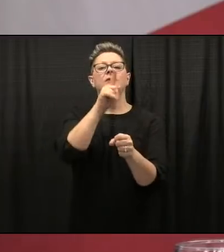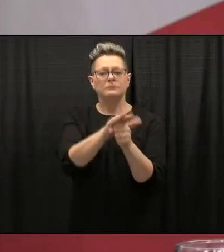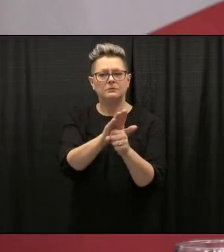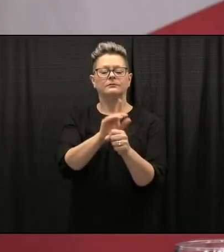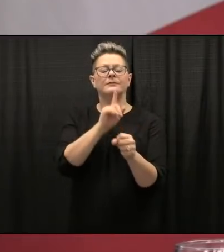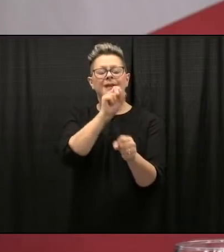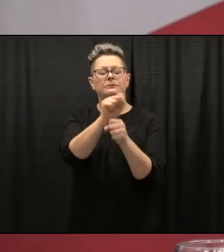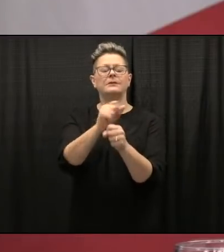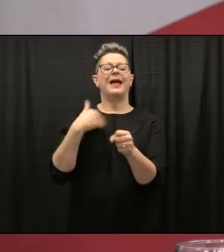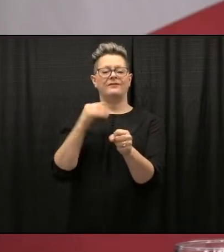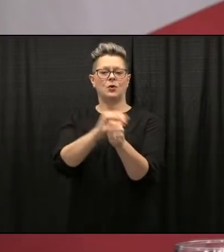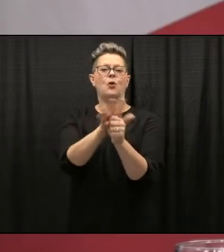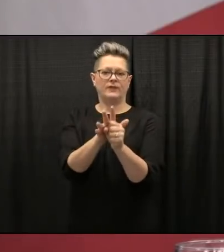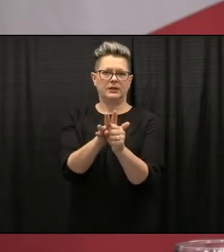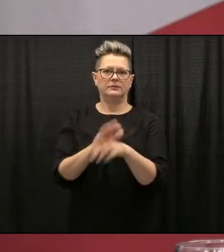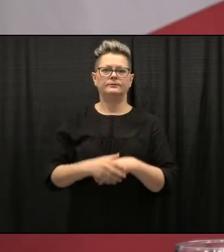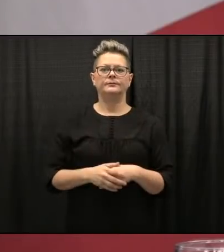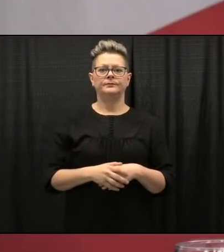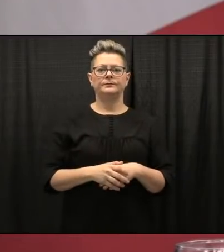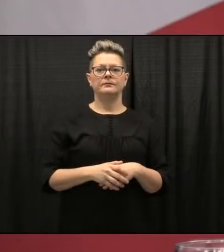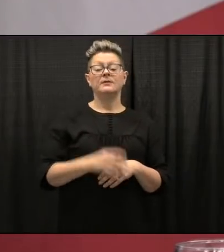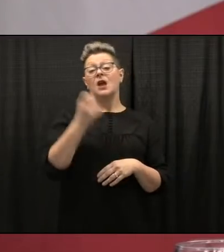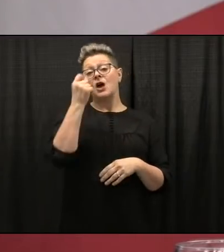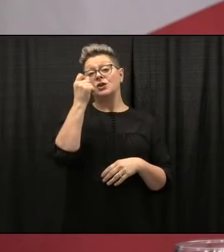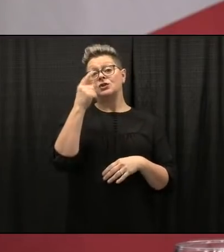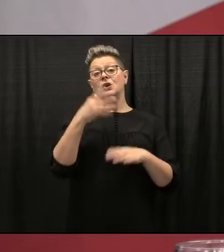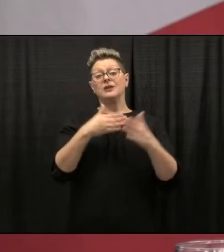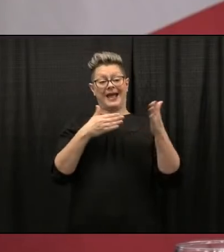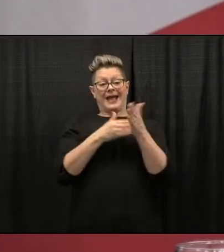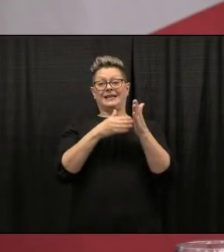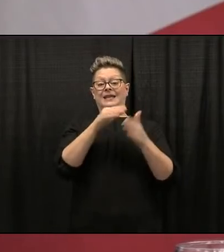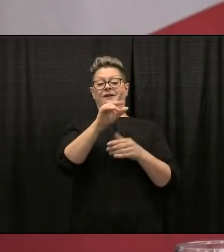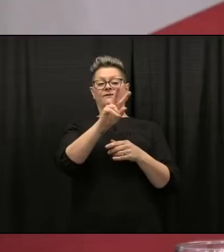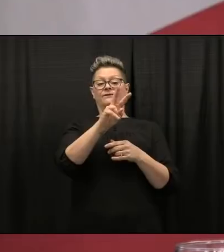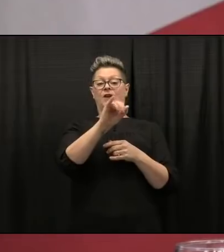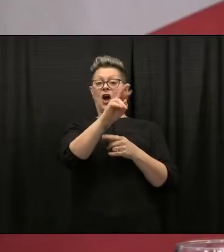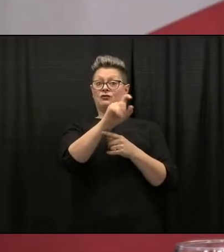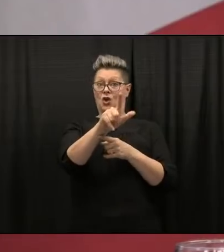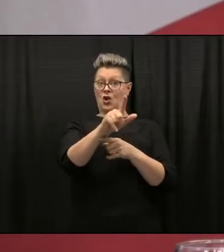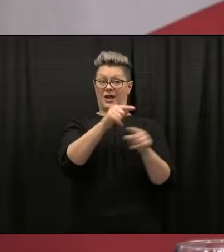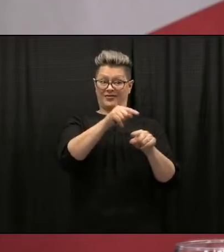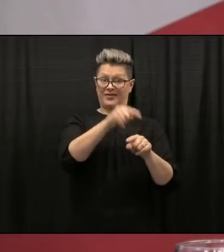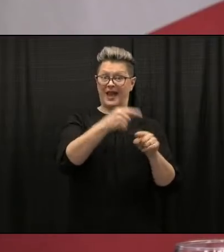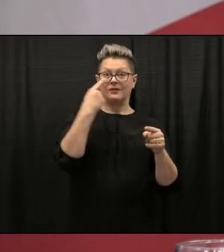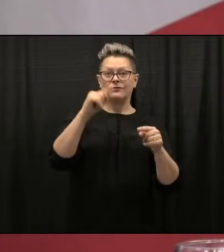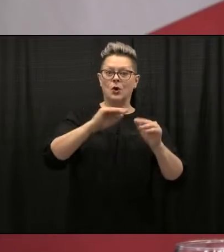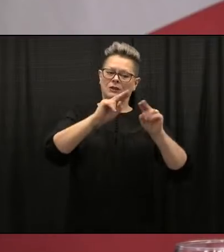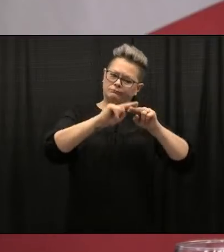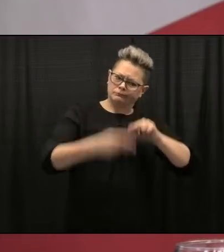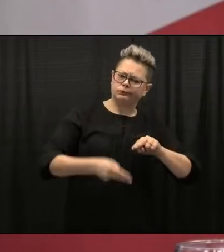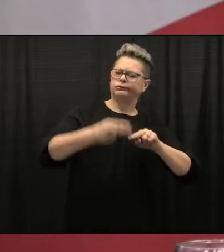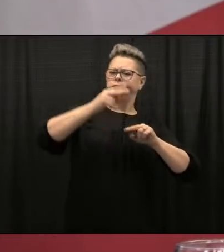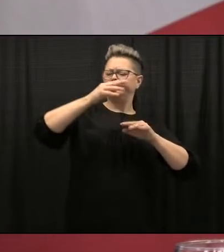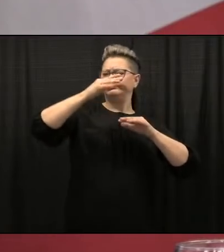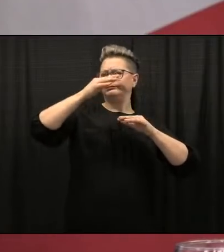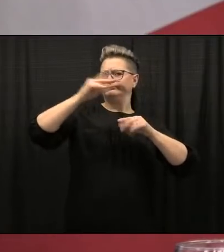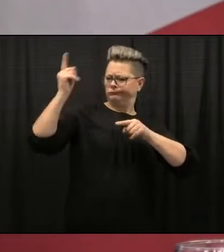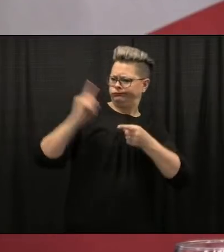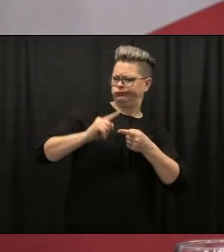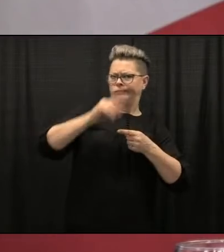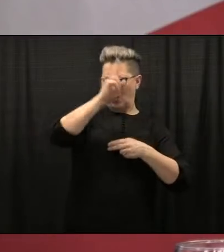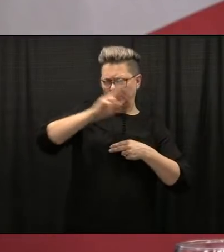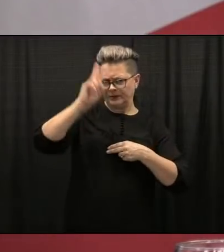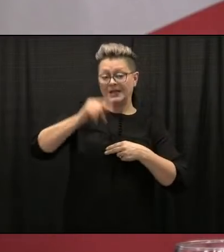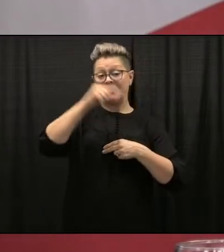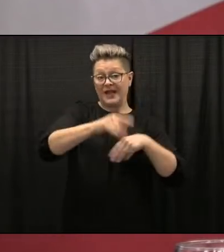themselves. Paxlovid, the antiviral treatment aimed at reducing the rates of hospitalization, is available in